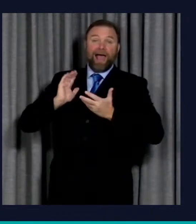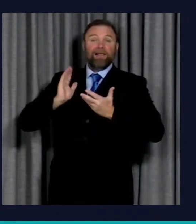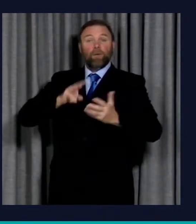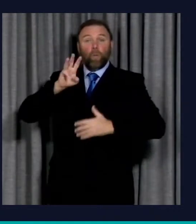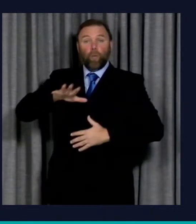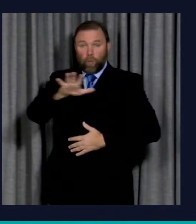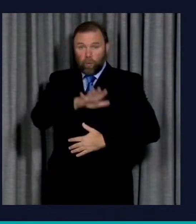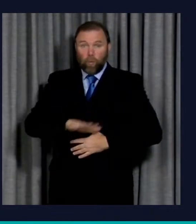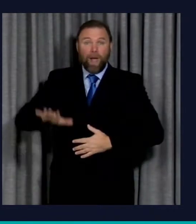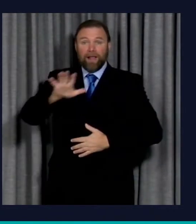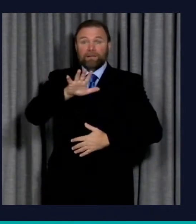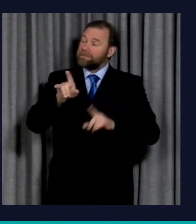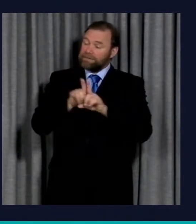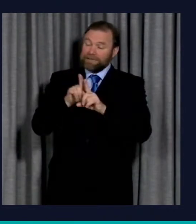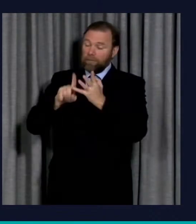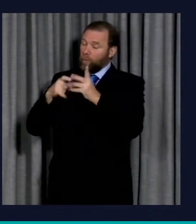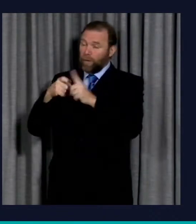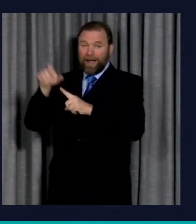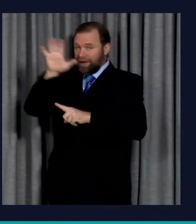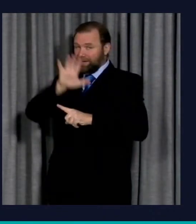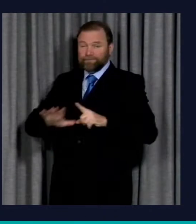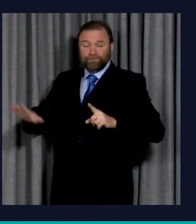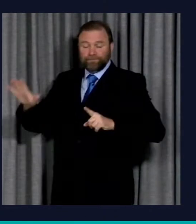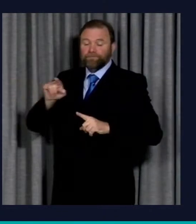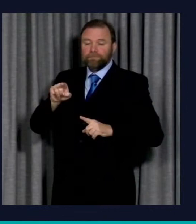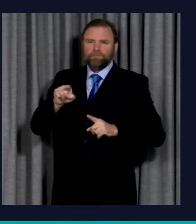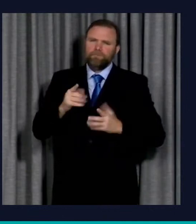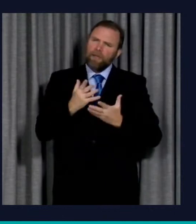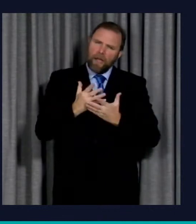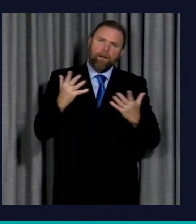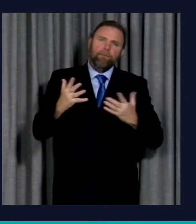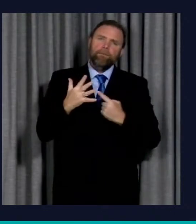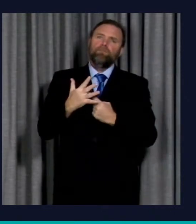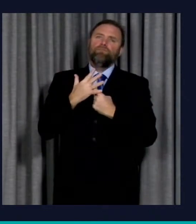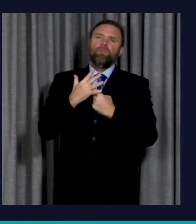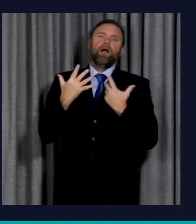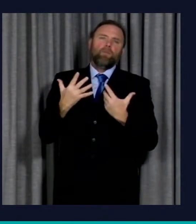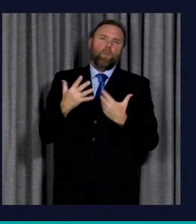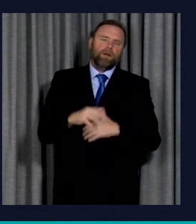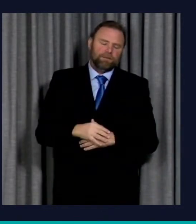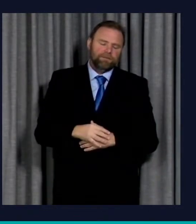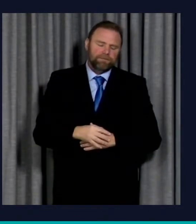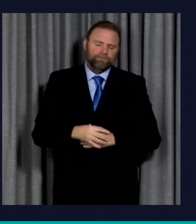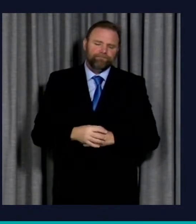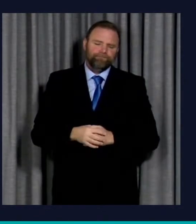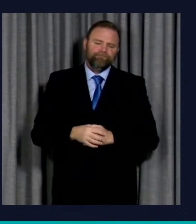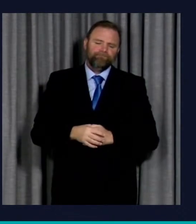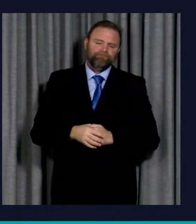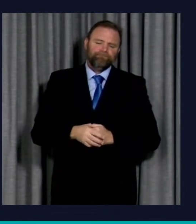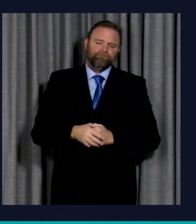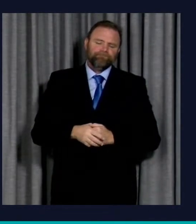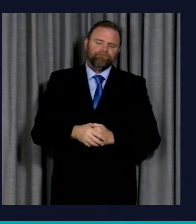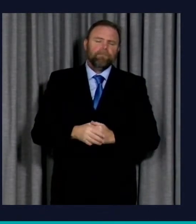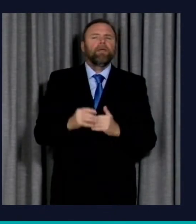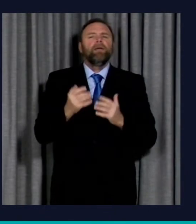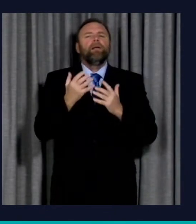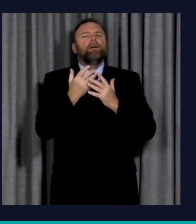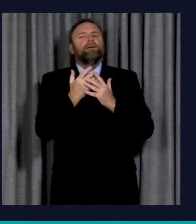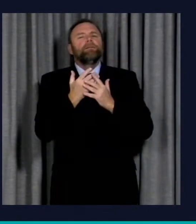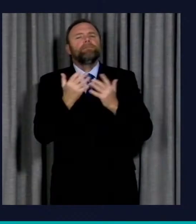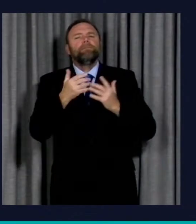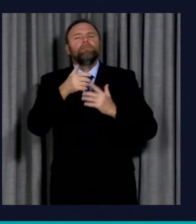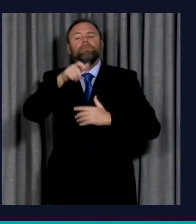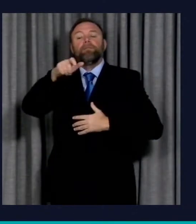of the United Kingdom, is under very significant stresses and strains. although the number of people